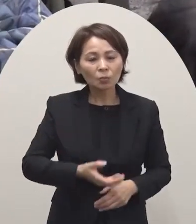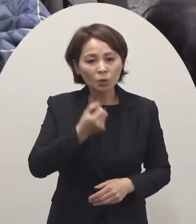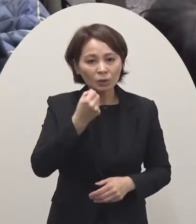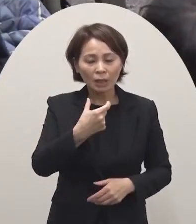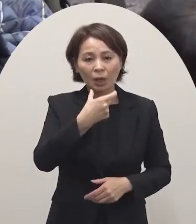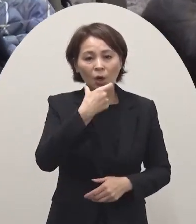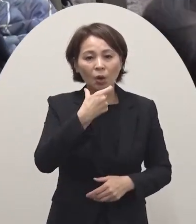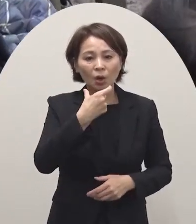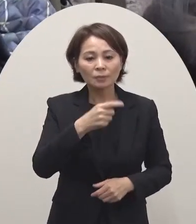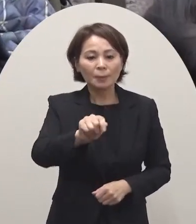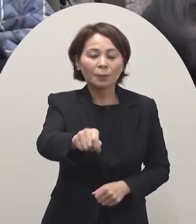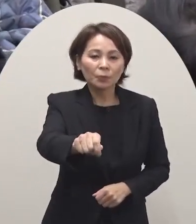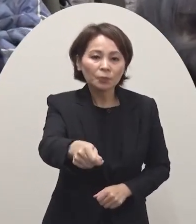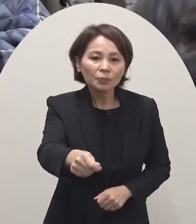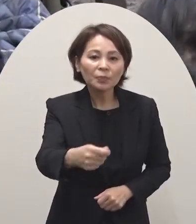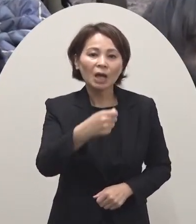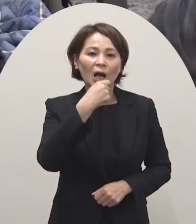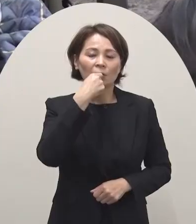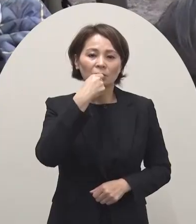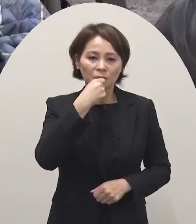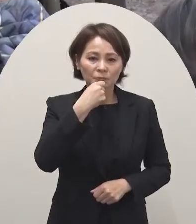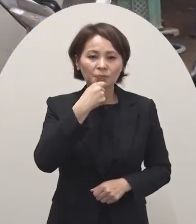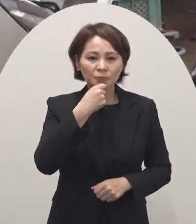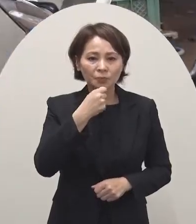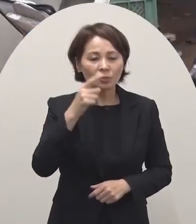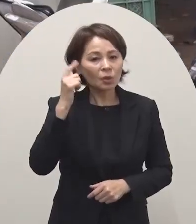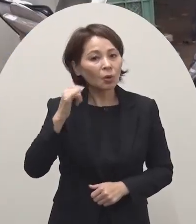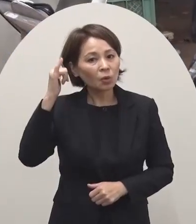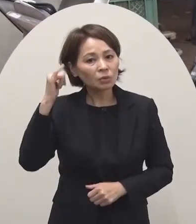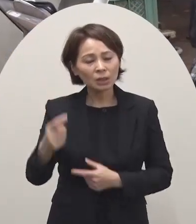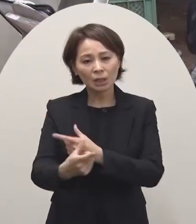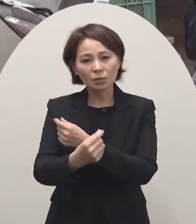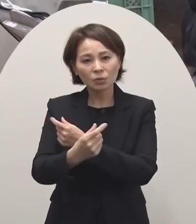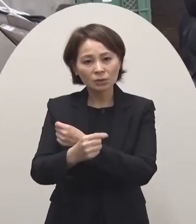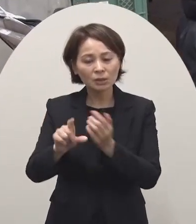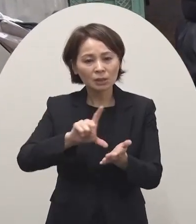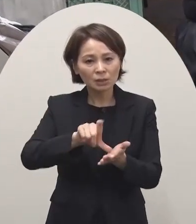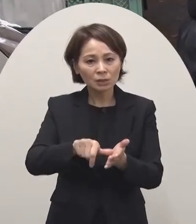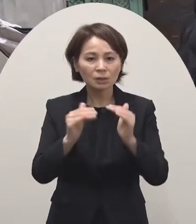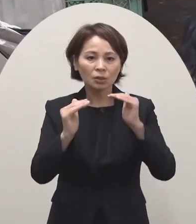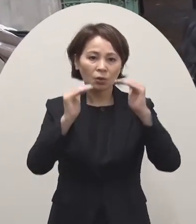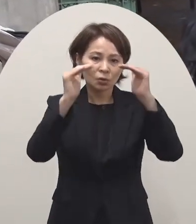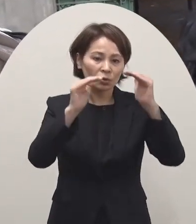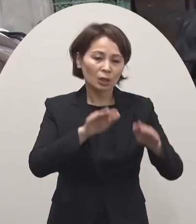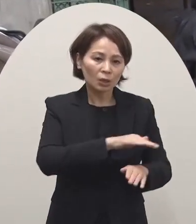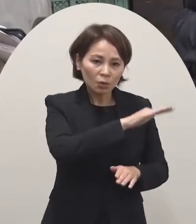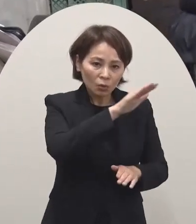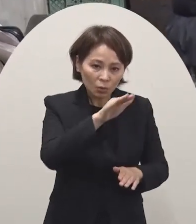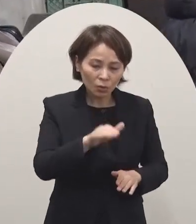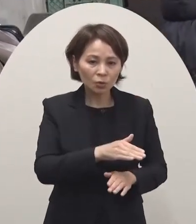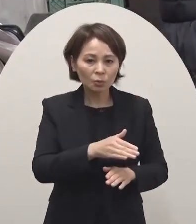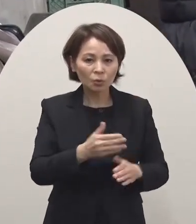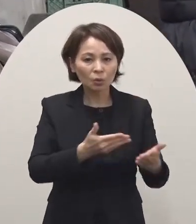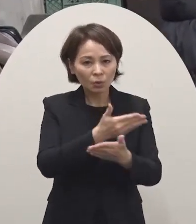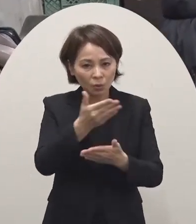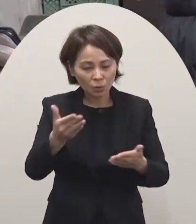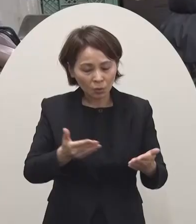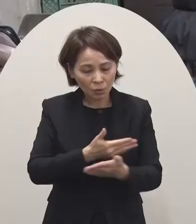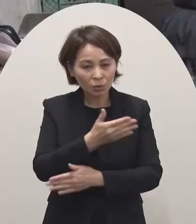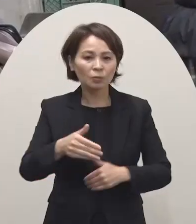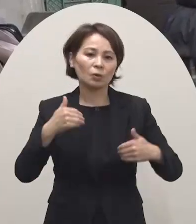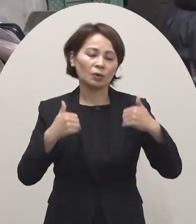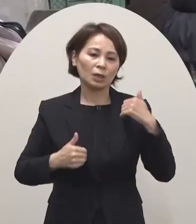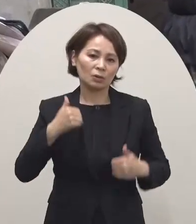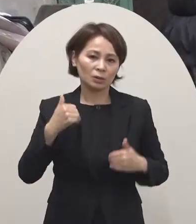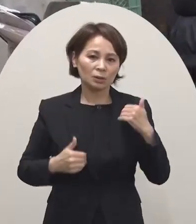snacks we had brought, and eat them together. The meeting and exchange between parents and children and adults in the community is one of the